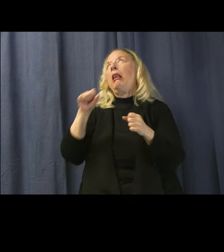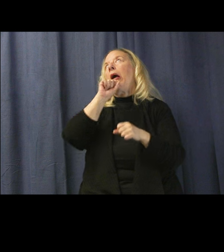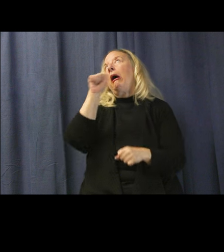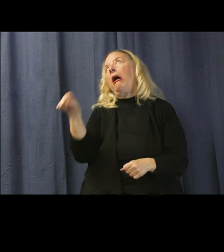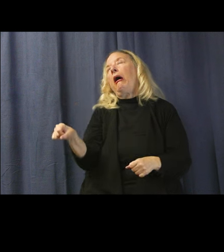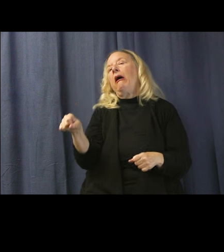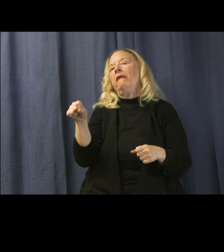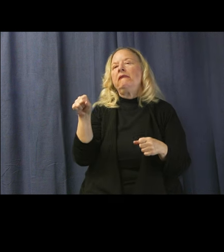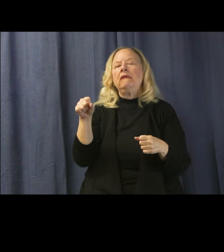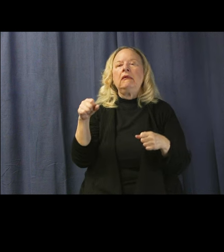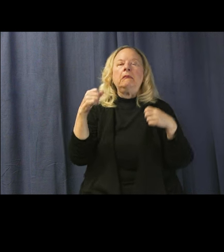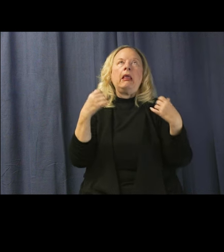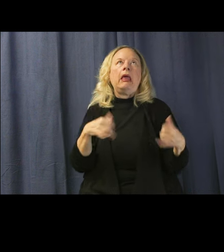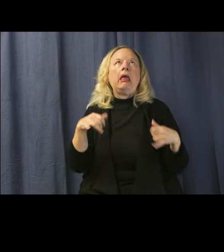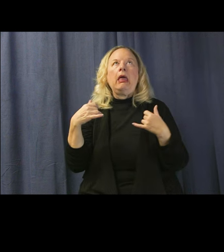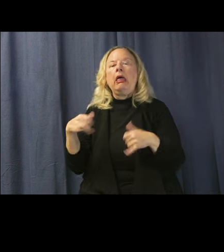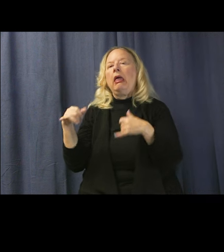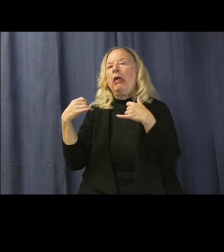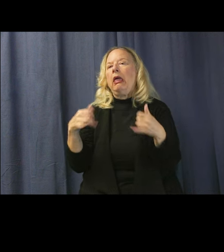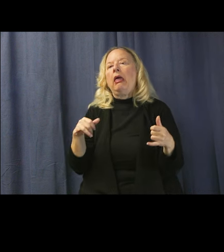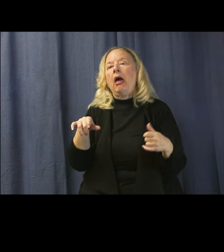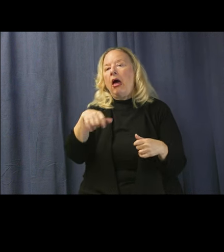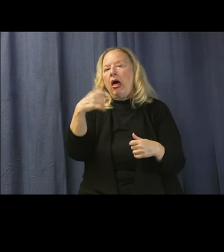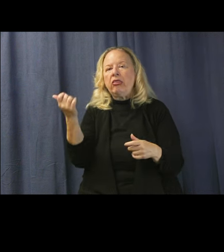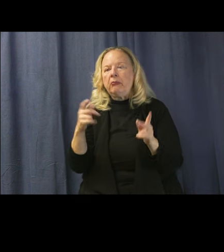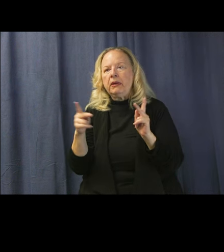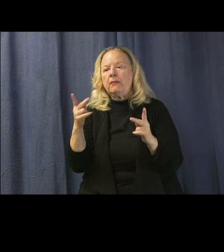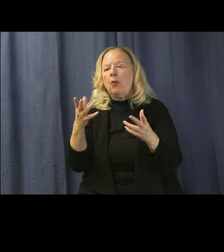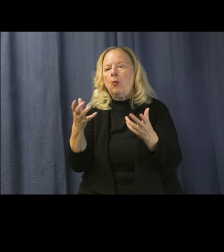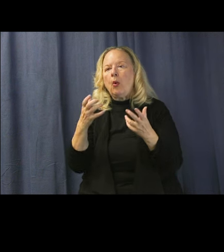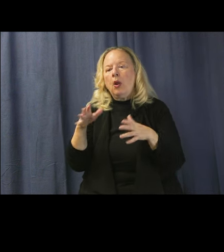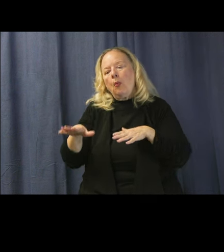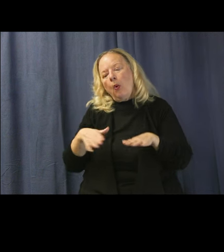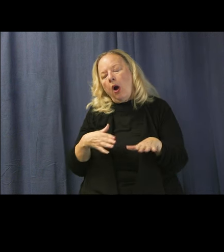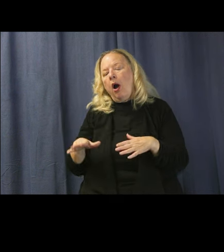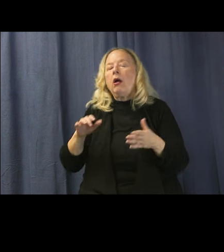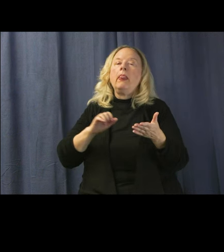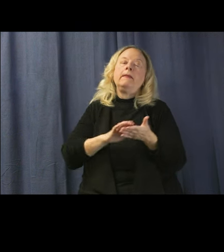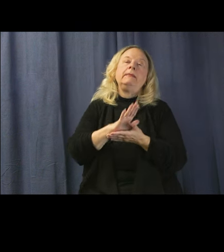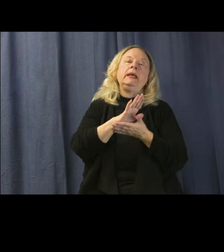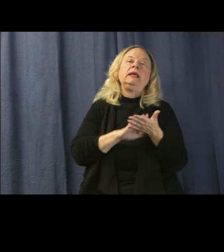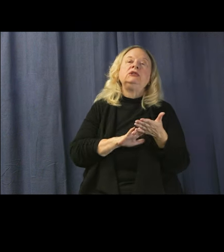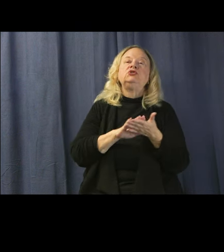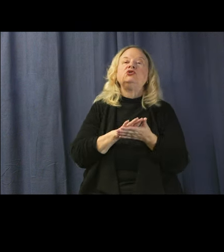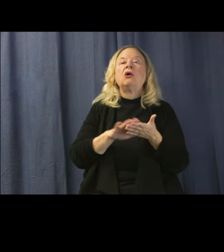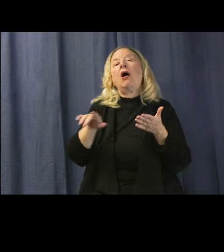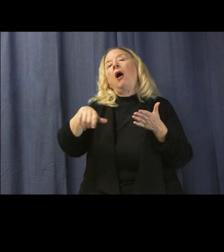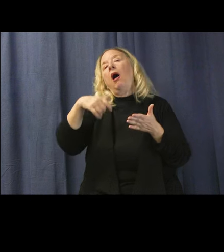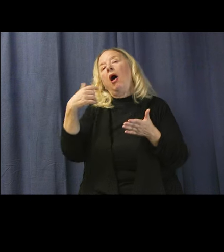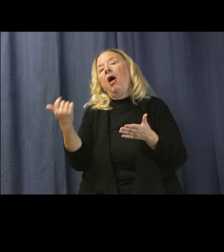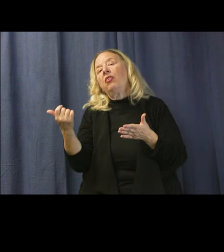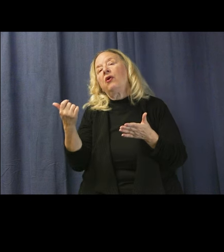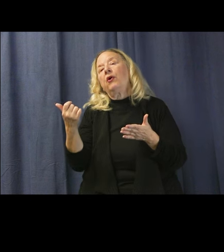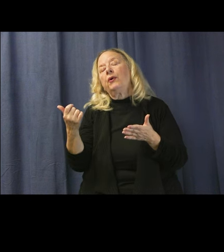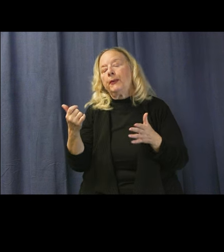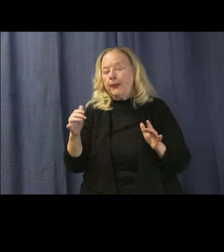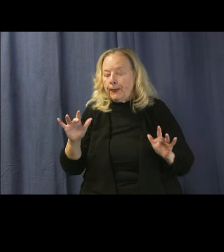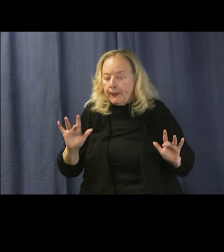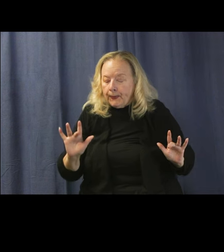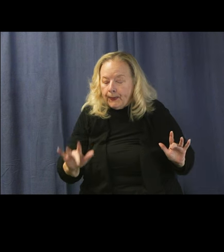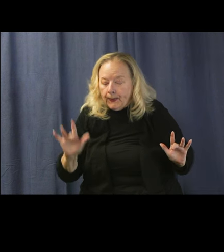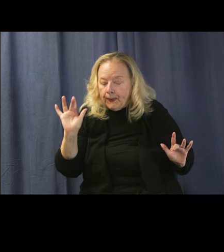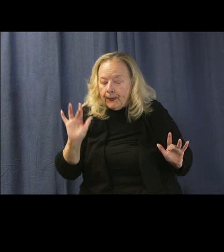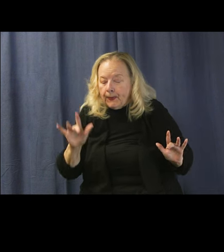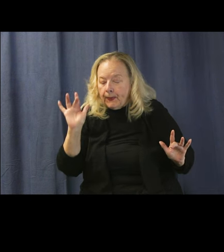love it. They love the kiddie pool. But others, they want to walk along the beach. Others will go dip their toes in